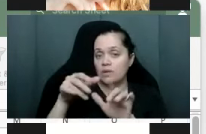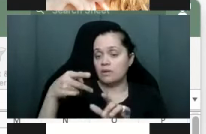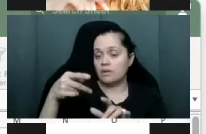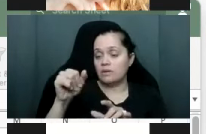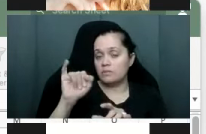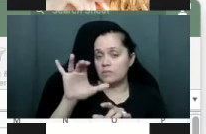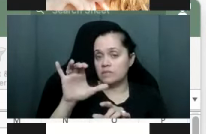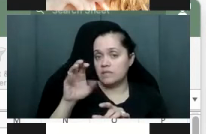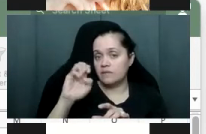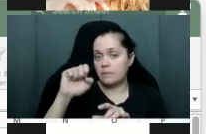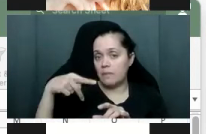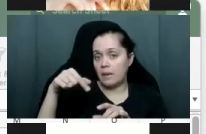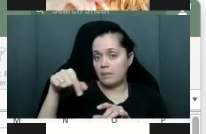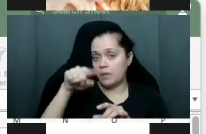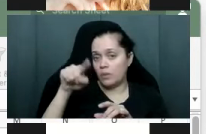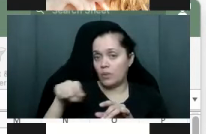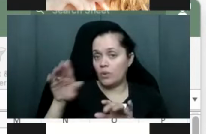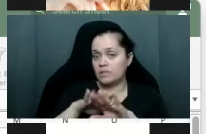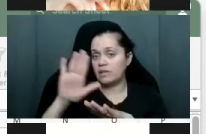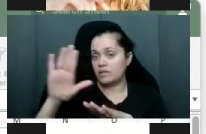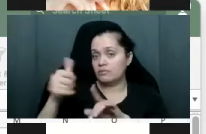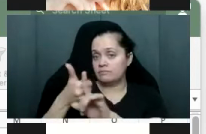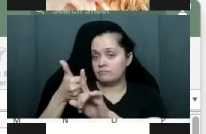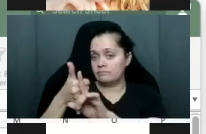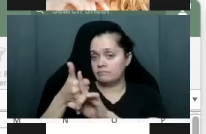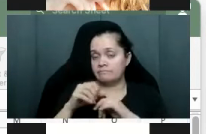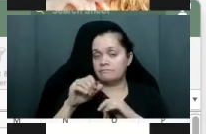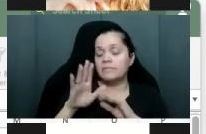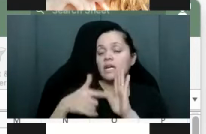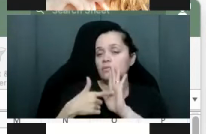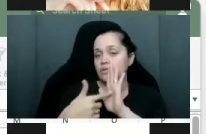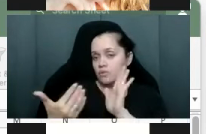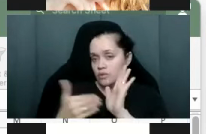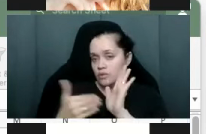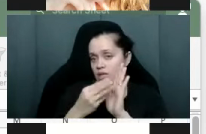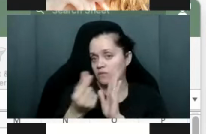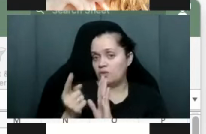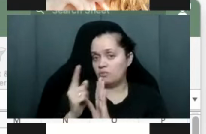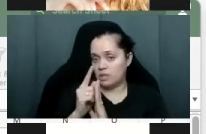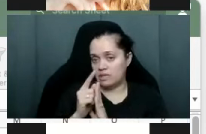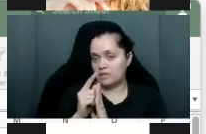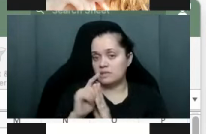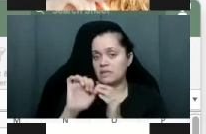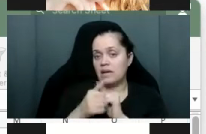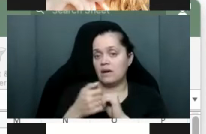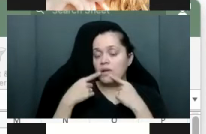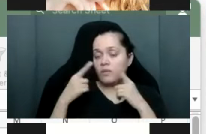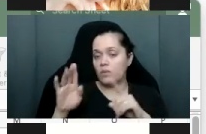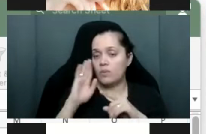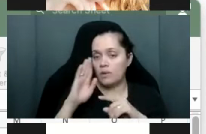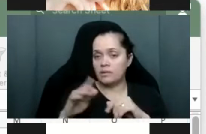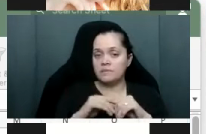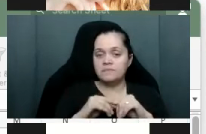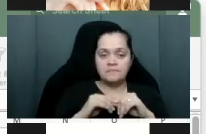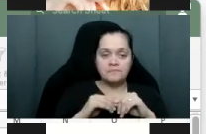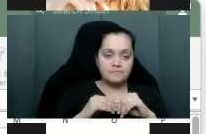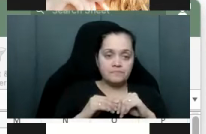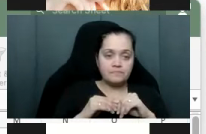map quiz on your own. I'll show you again in a few minutes how that will work,